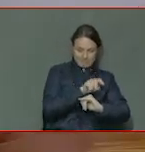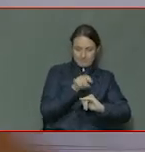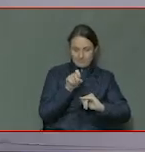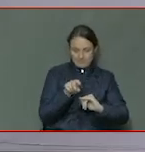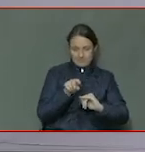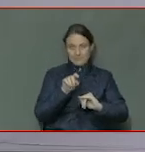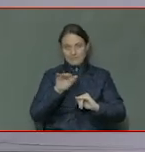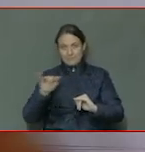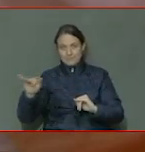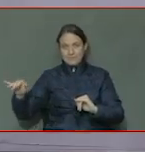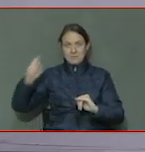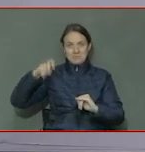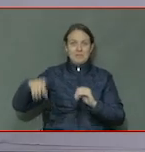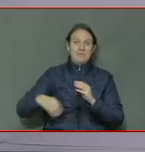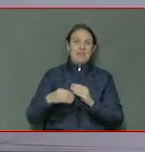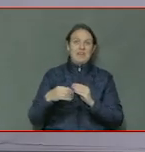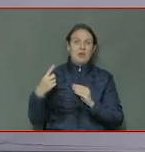you're not going to get the third mark.